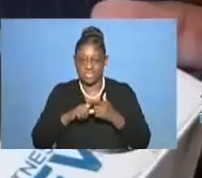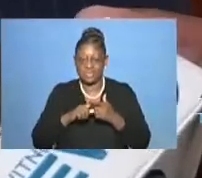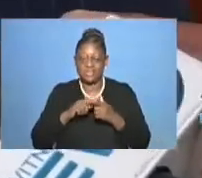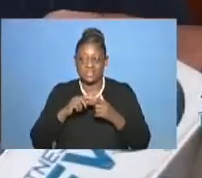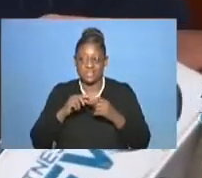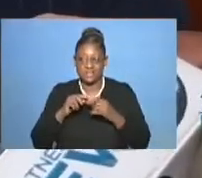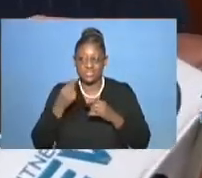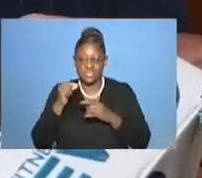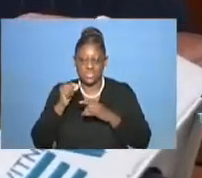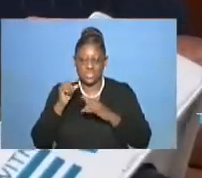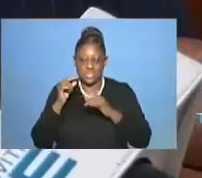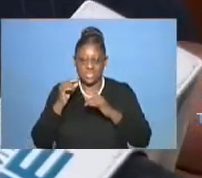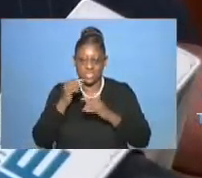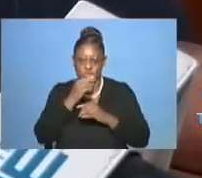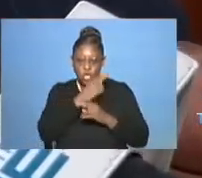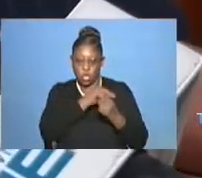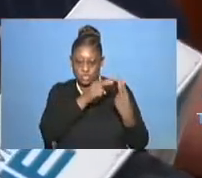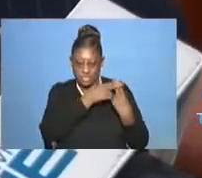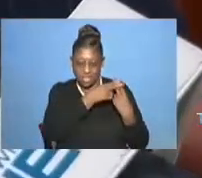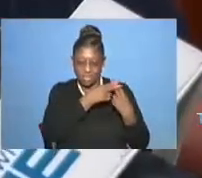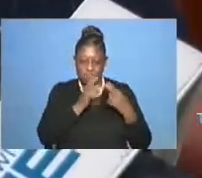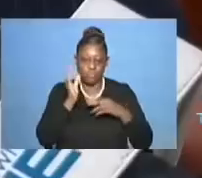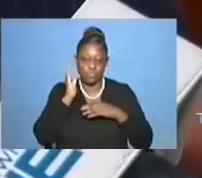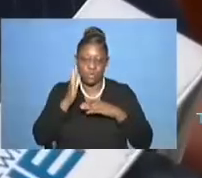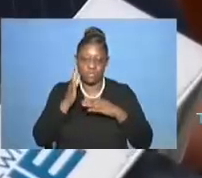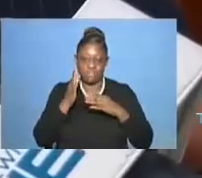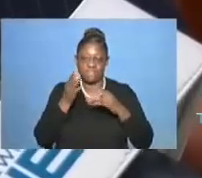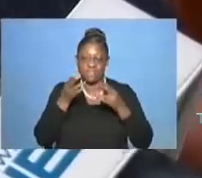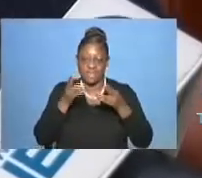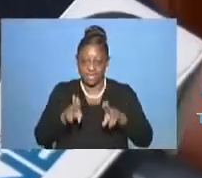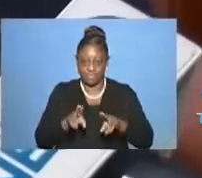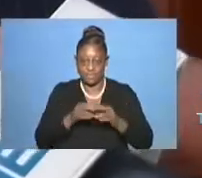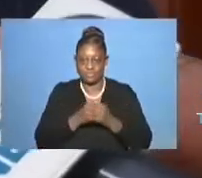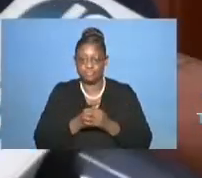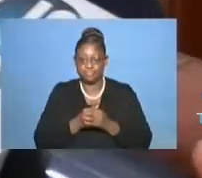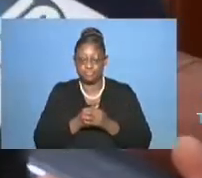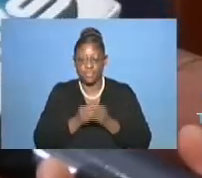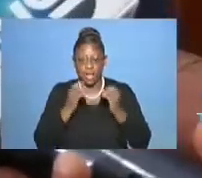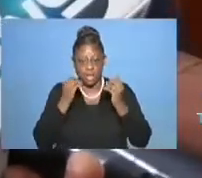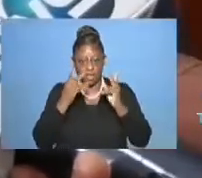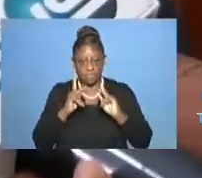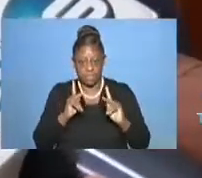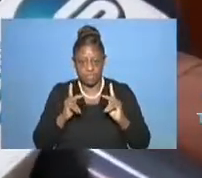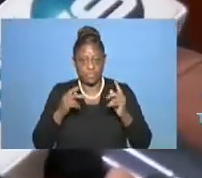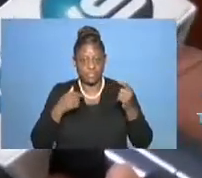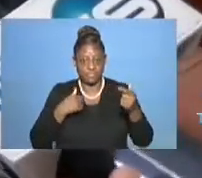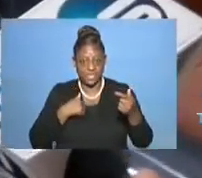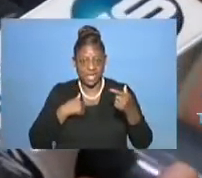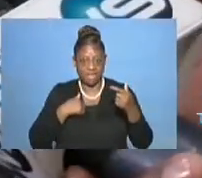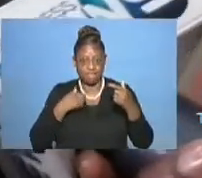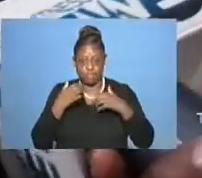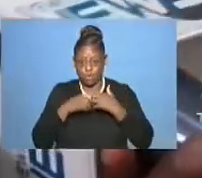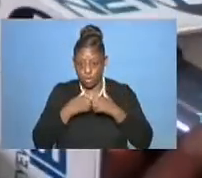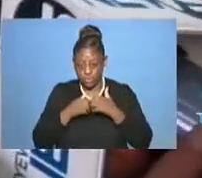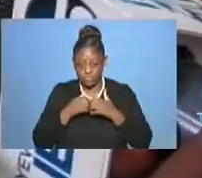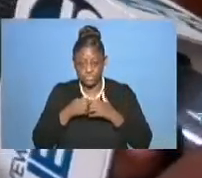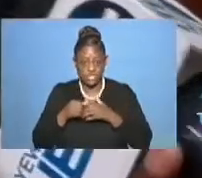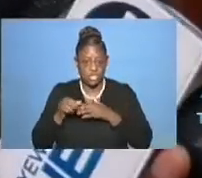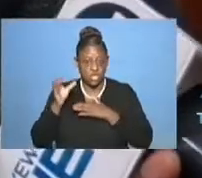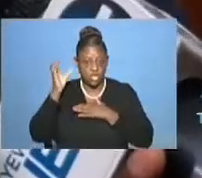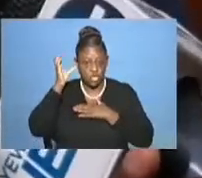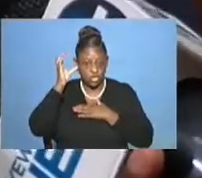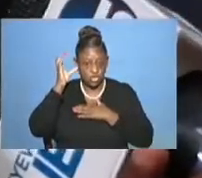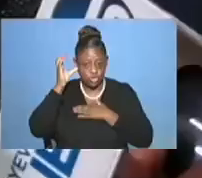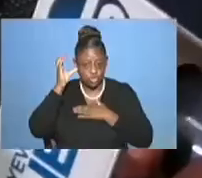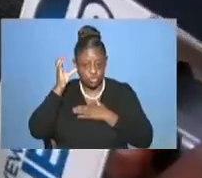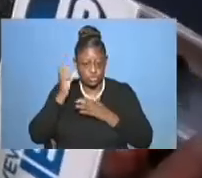I've listened intently to a lot of people speculating. I've listened intently to many members of the